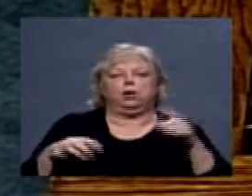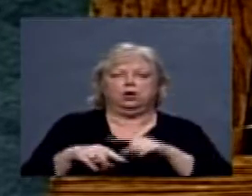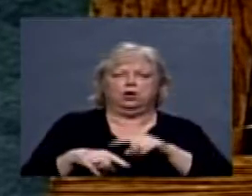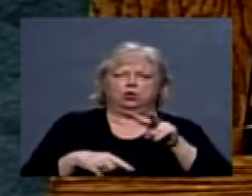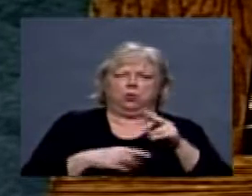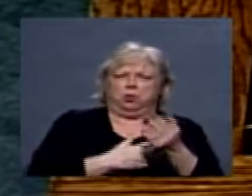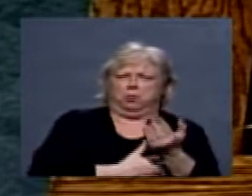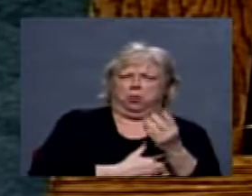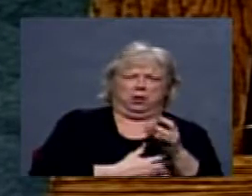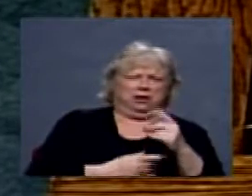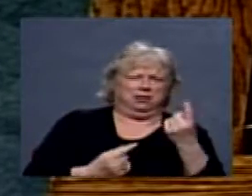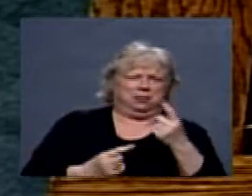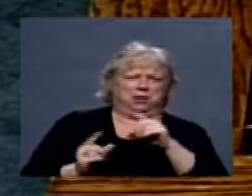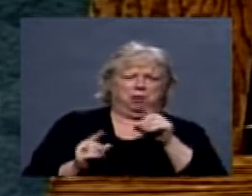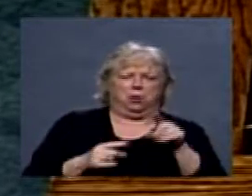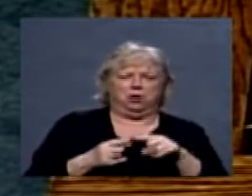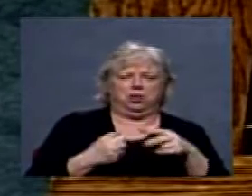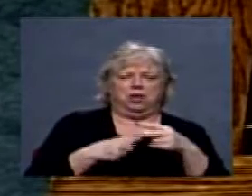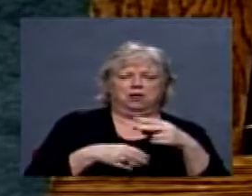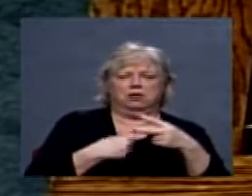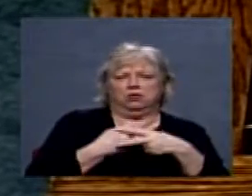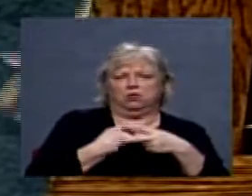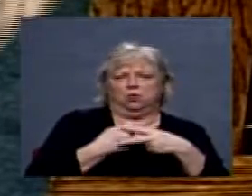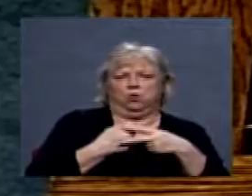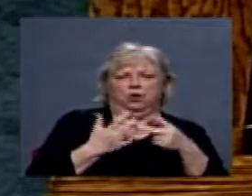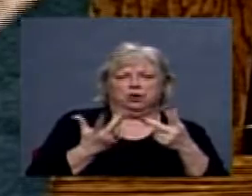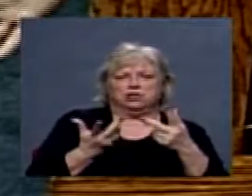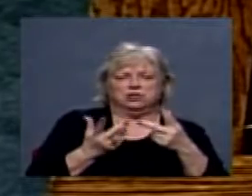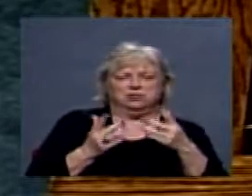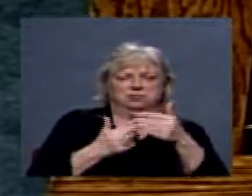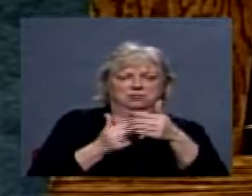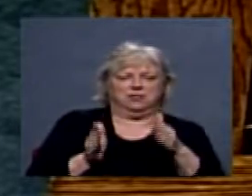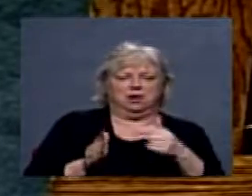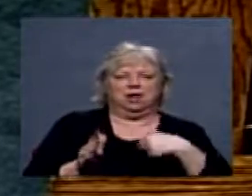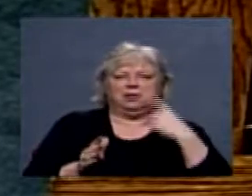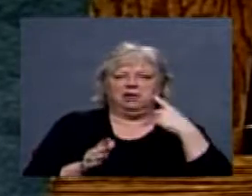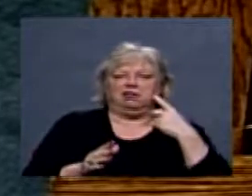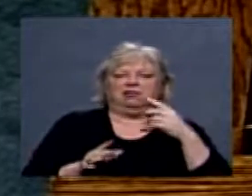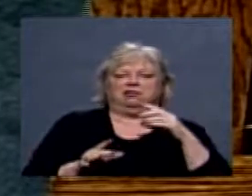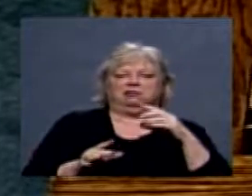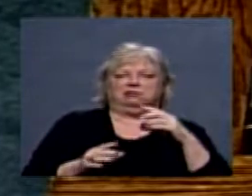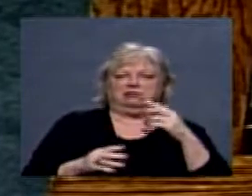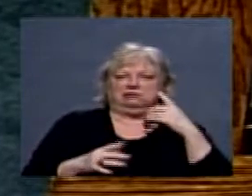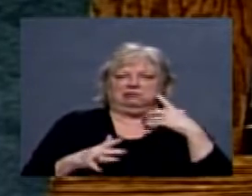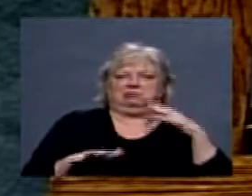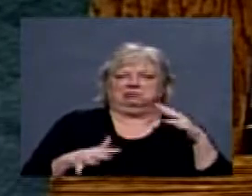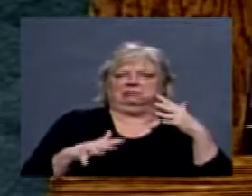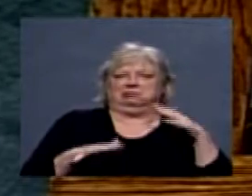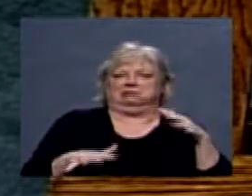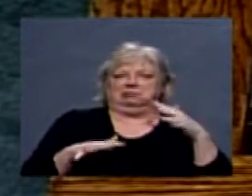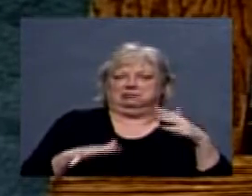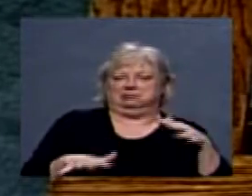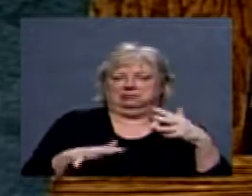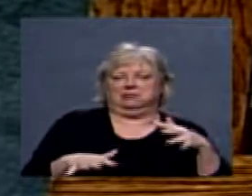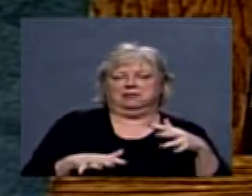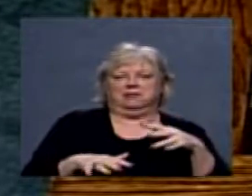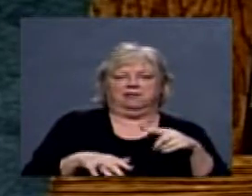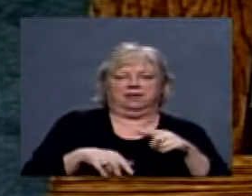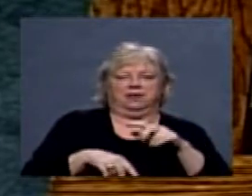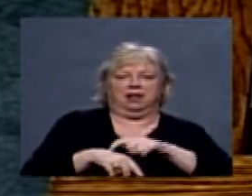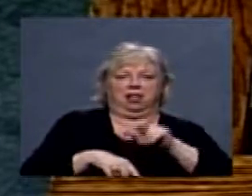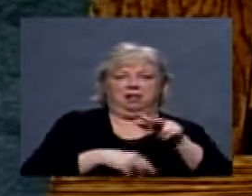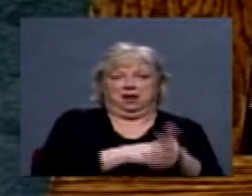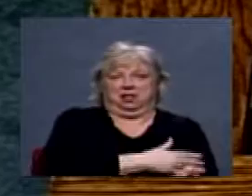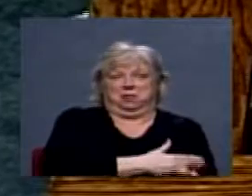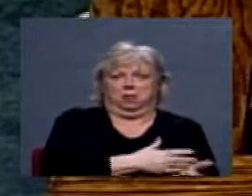somebody's going there, if they're going to their storage facility, it's like, I'm going to hear, Who wants to hear that at 3 o'clock in the morning? I